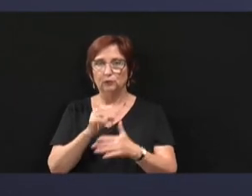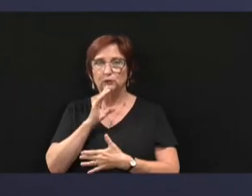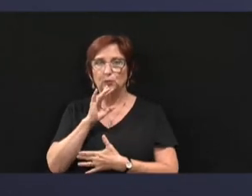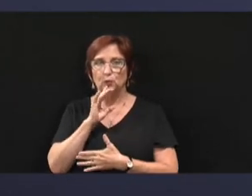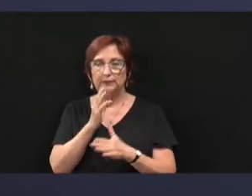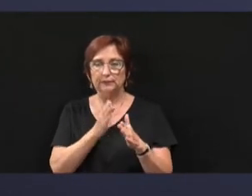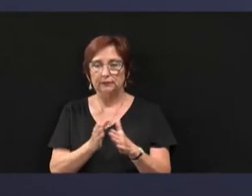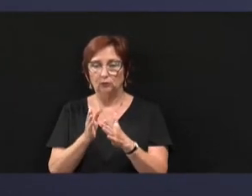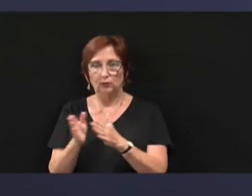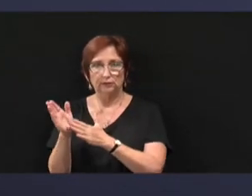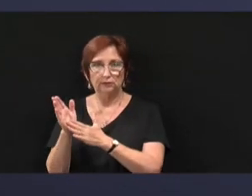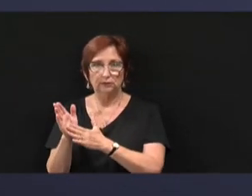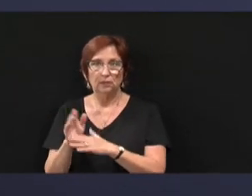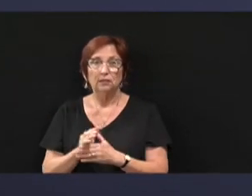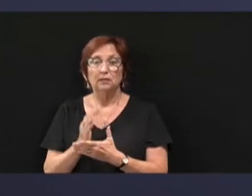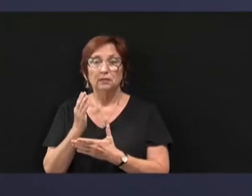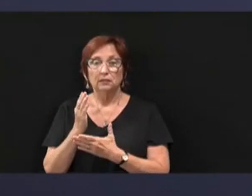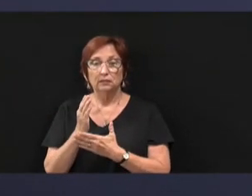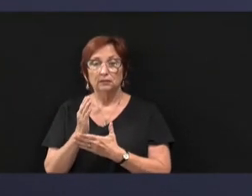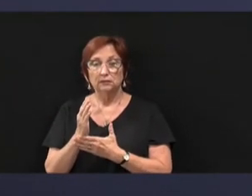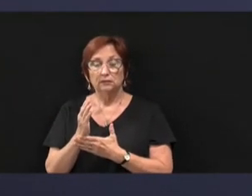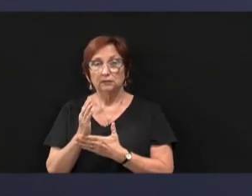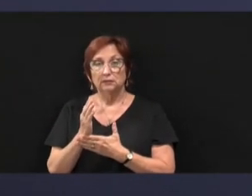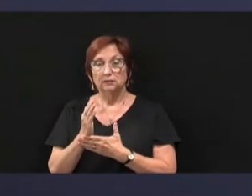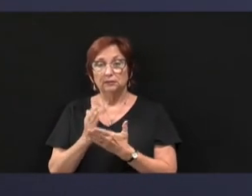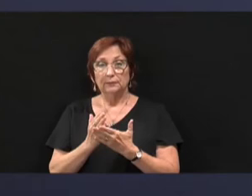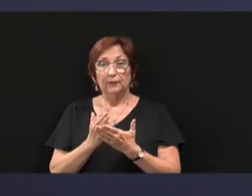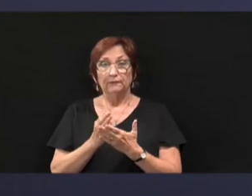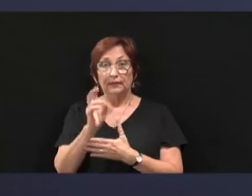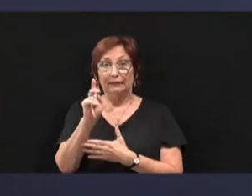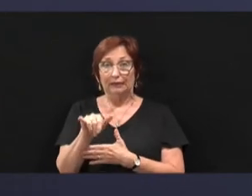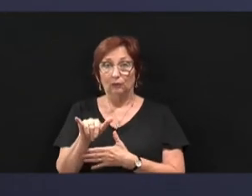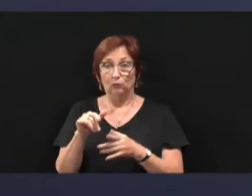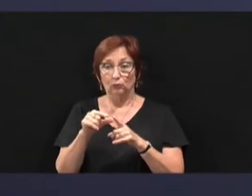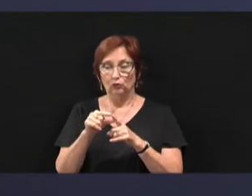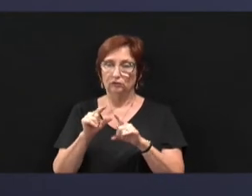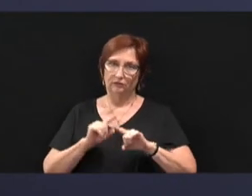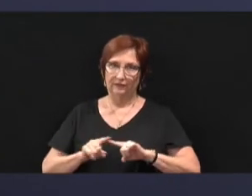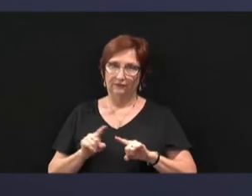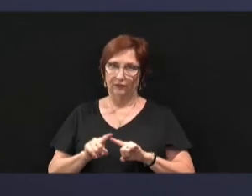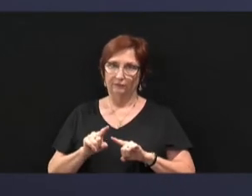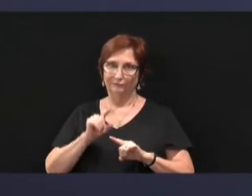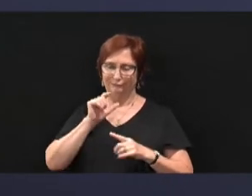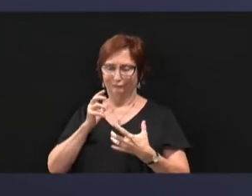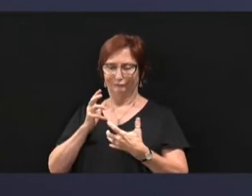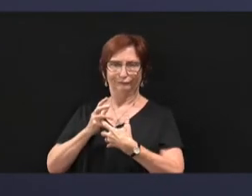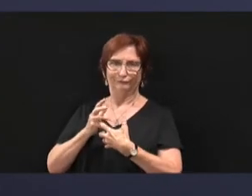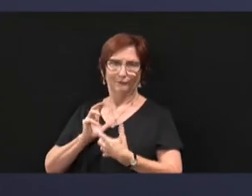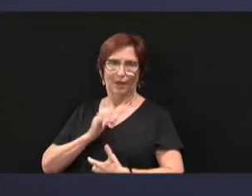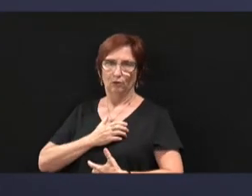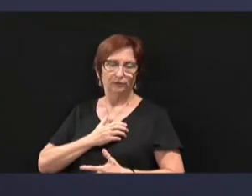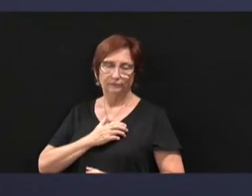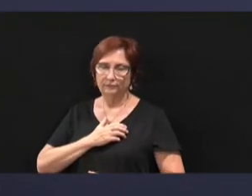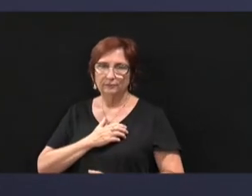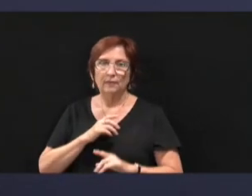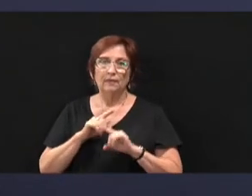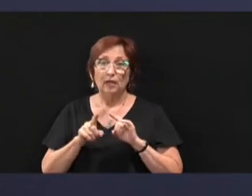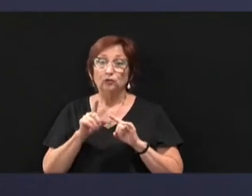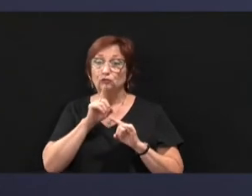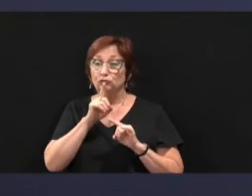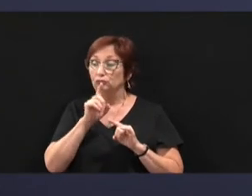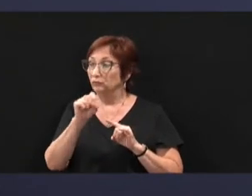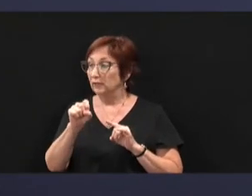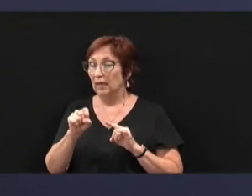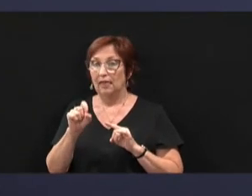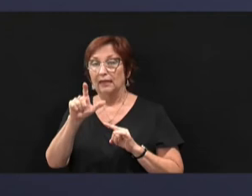sequence, some of the keywords are different. And that's true, they are. Lacey